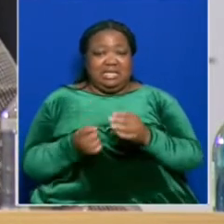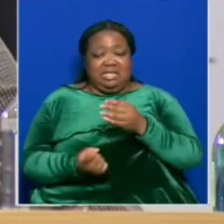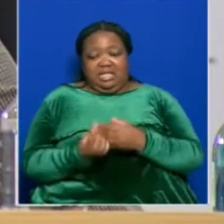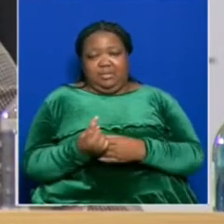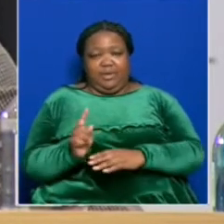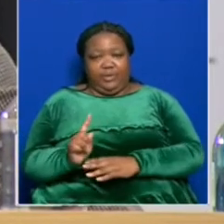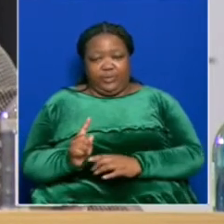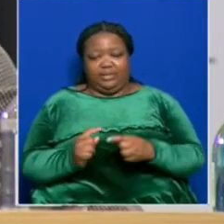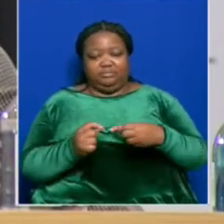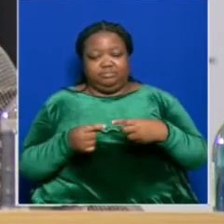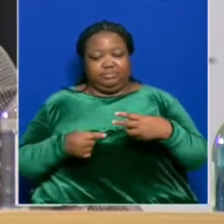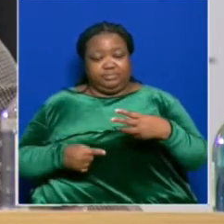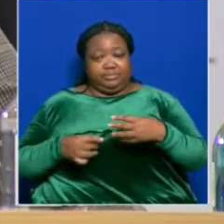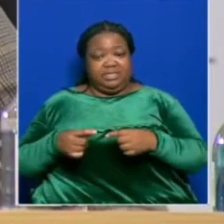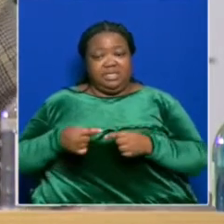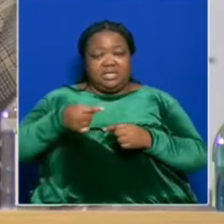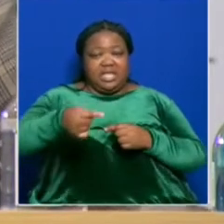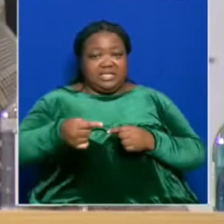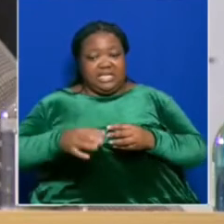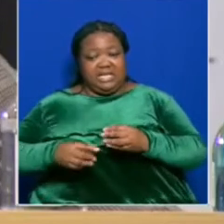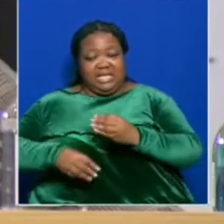extensions were considered by the BAC.